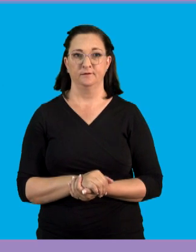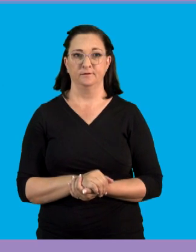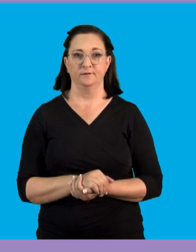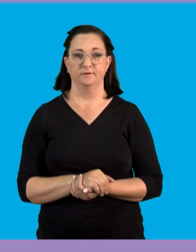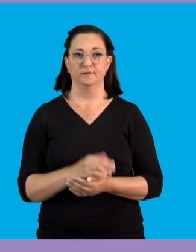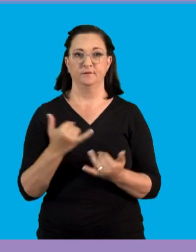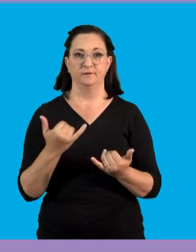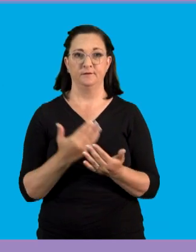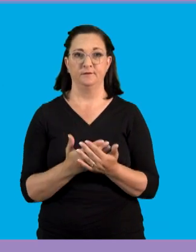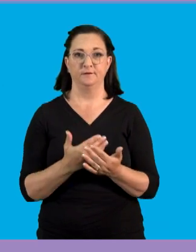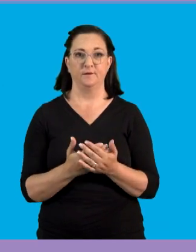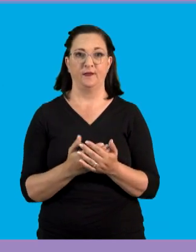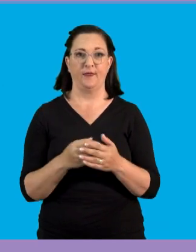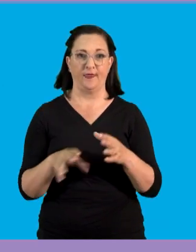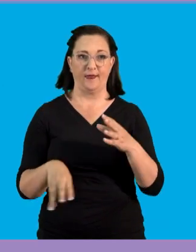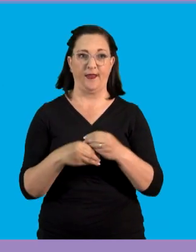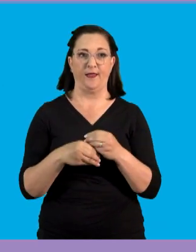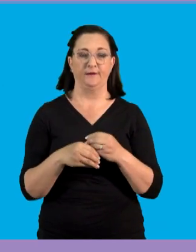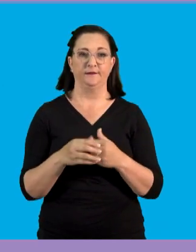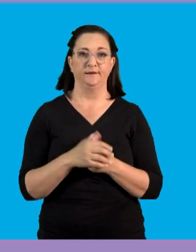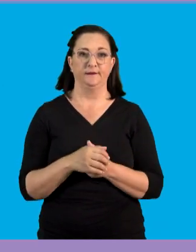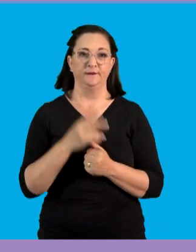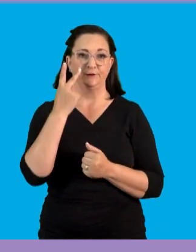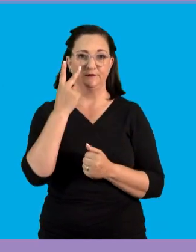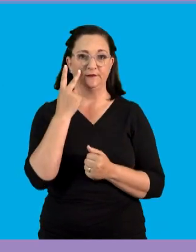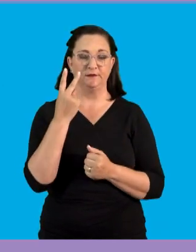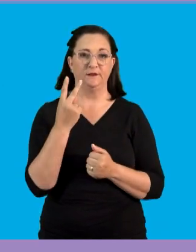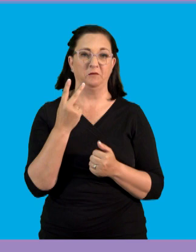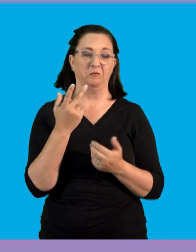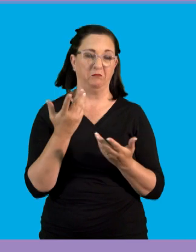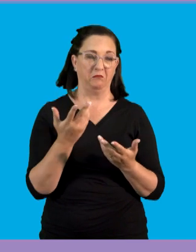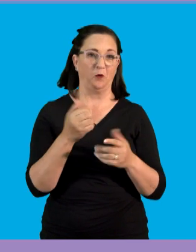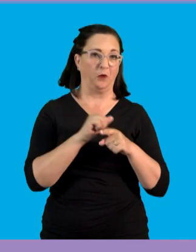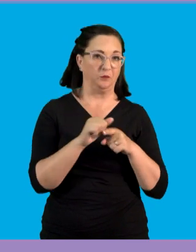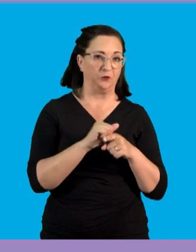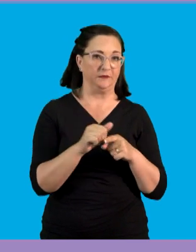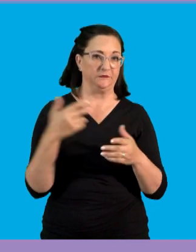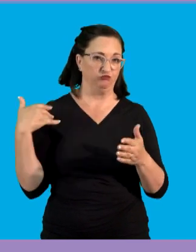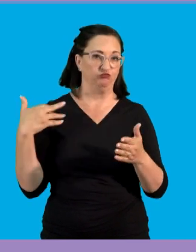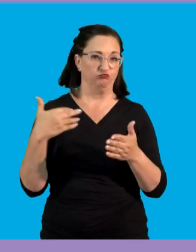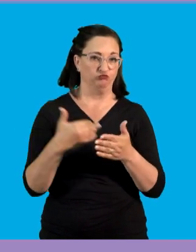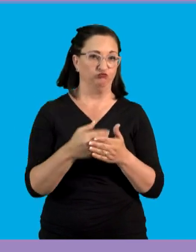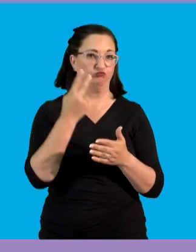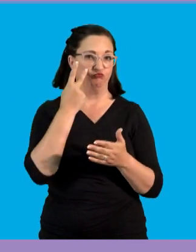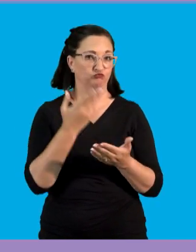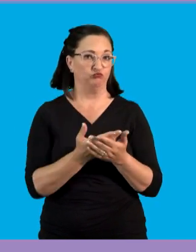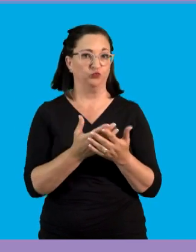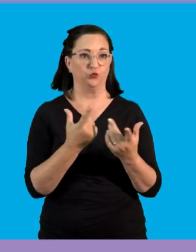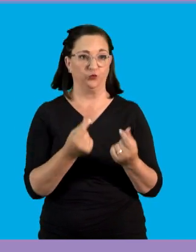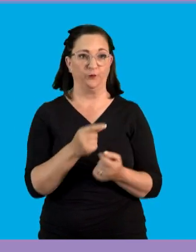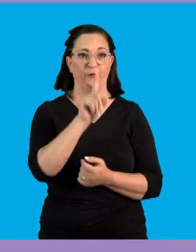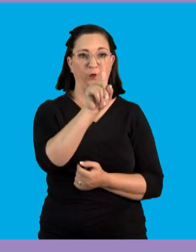So let's add the following and see if we can do what we have practiced now. So we